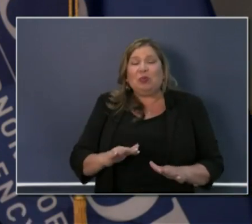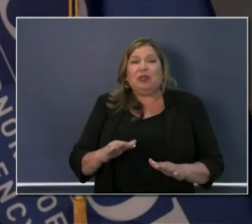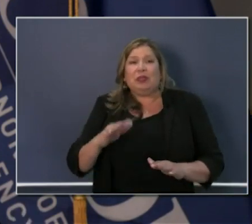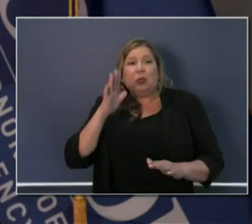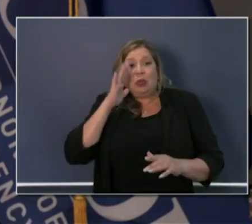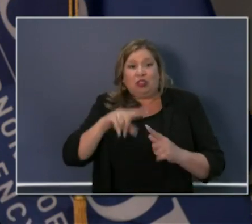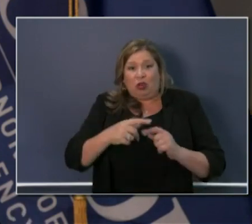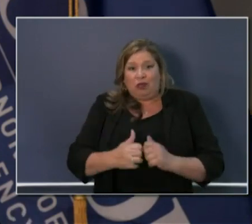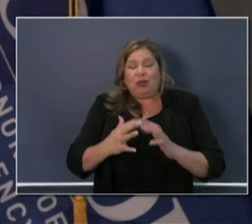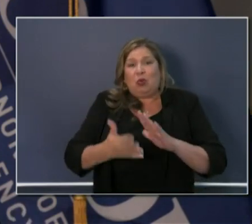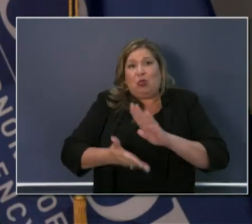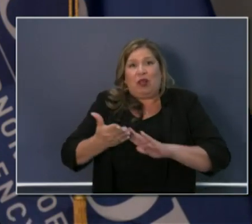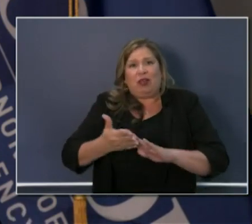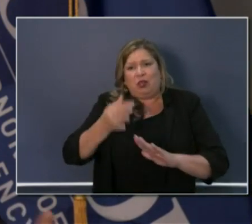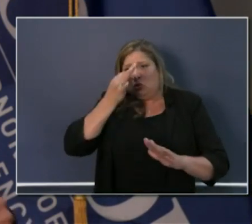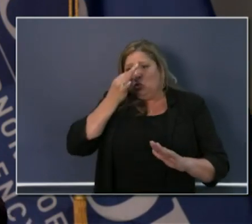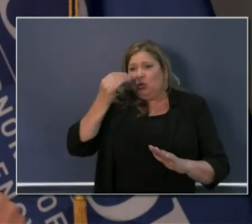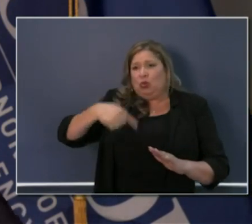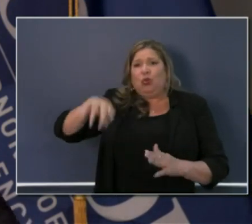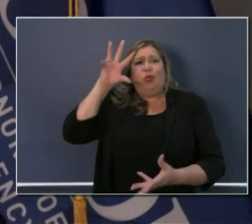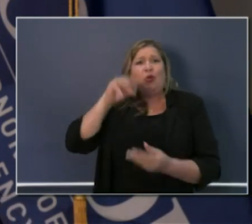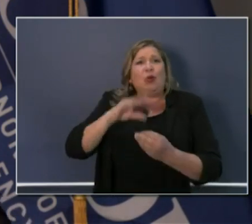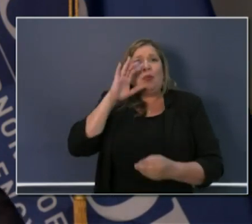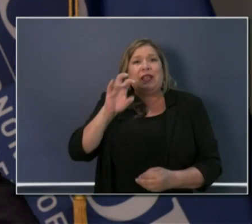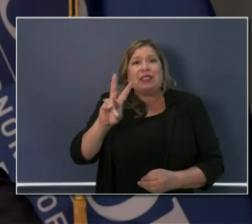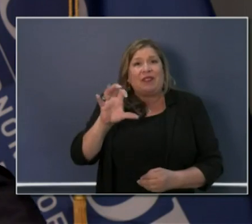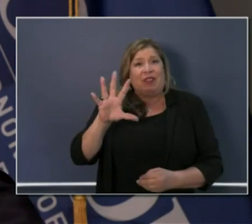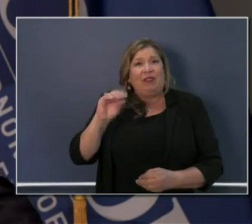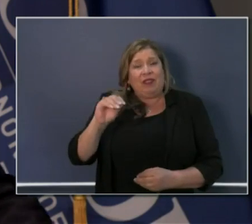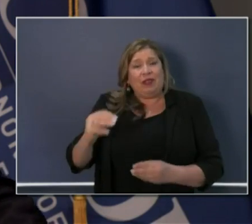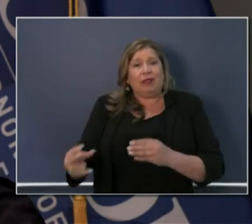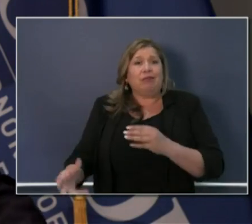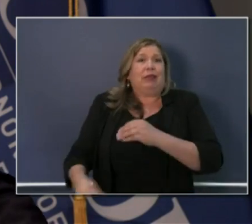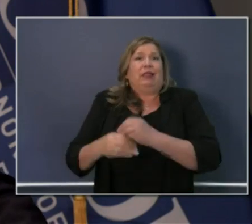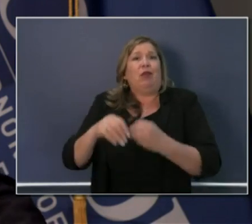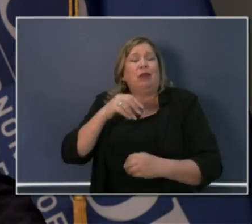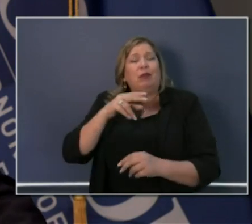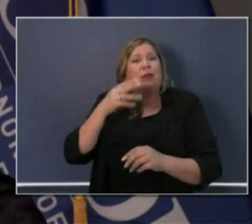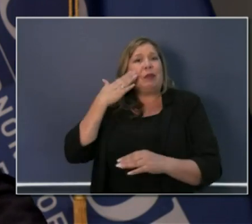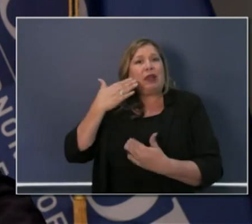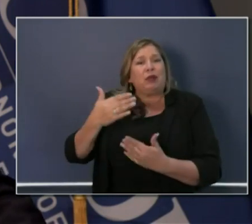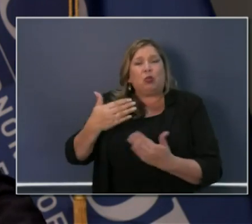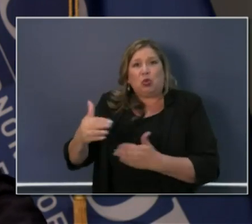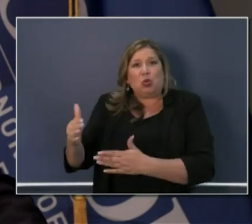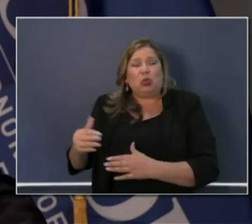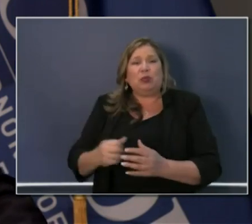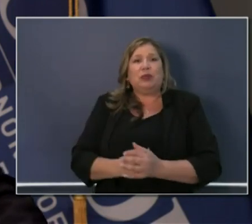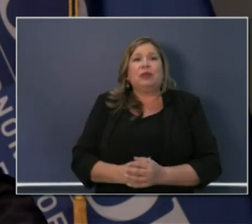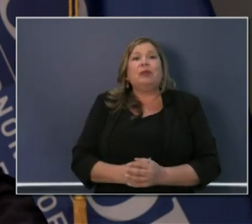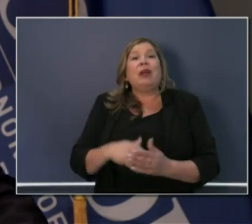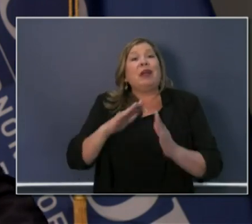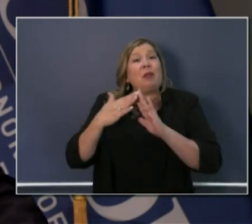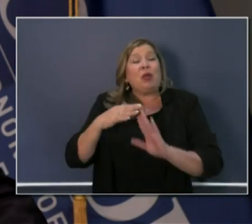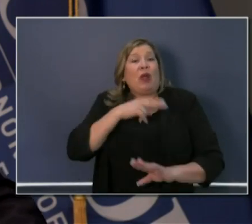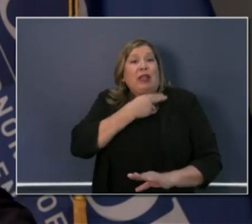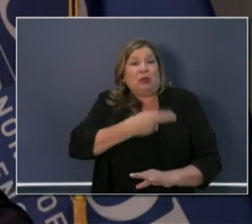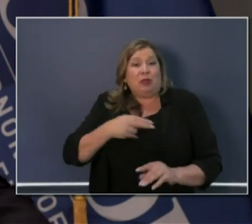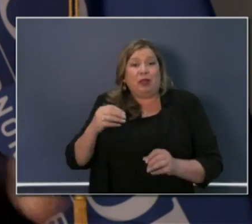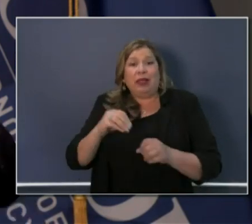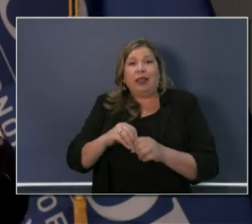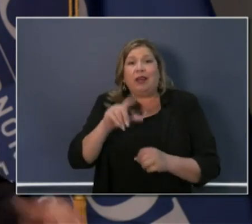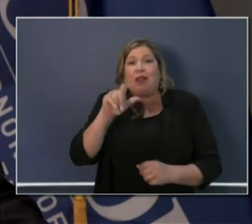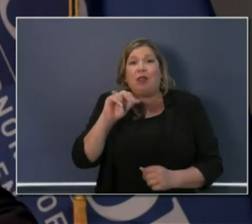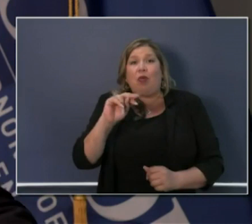few weeks capacity. Community Hospital and the great work that was done down in Long Beach with Mayor Garcia. He was able